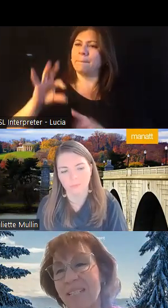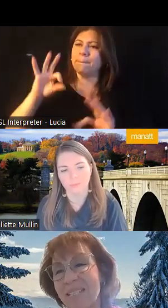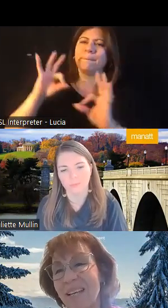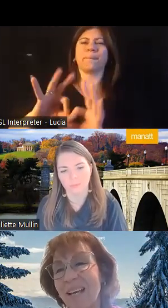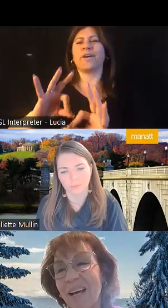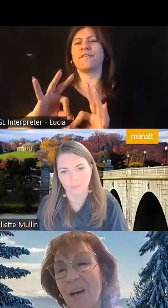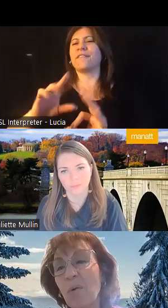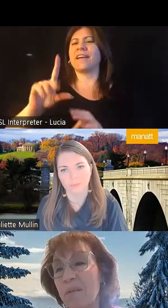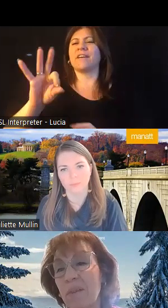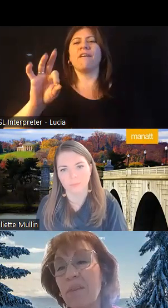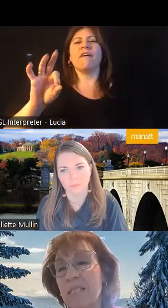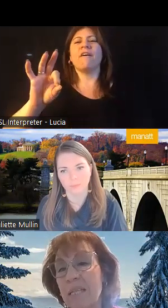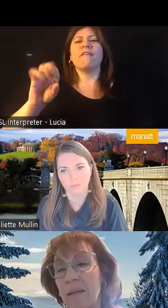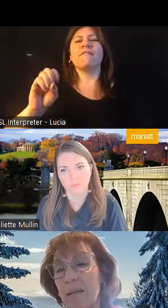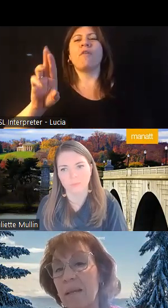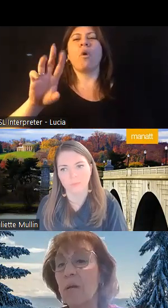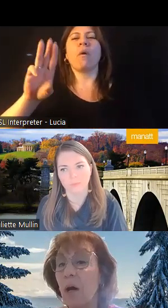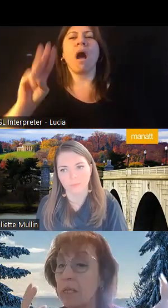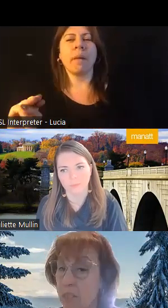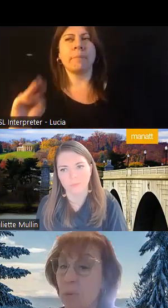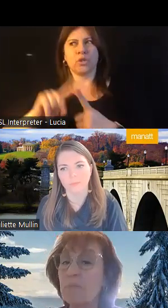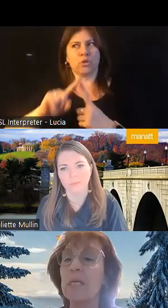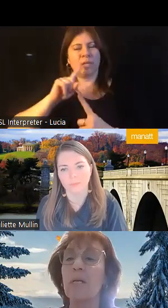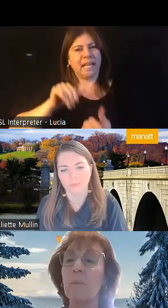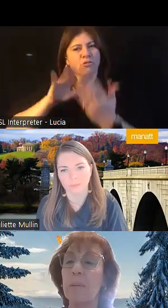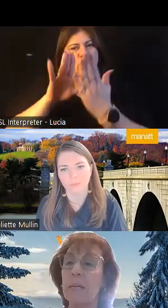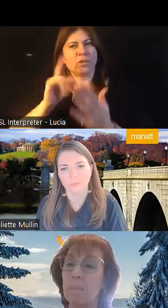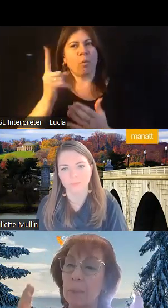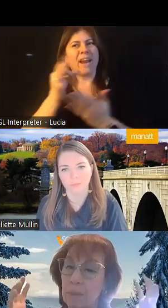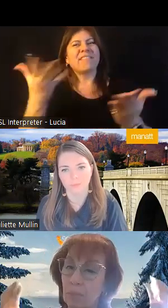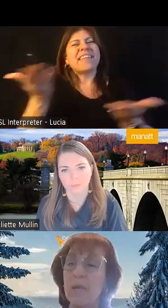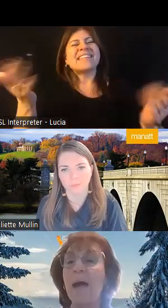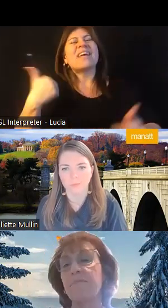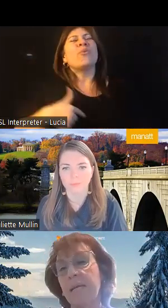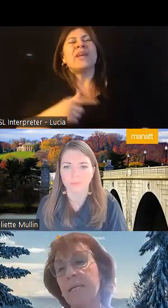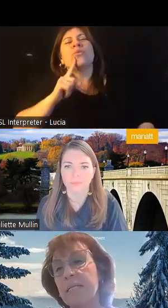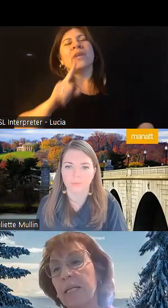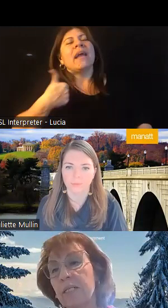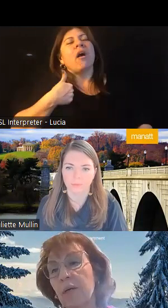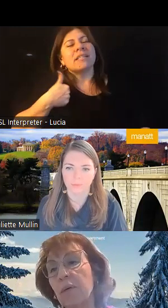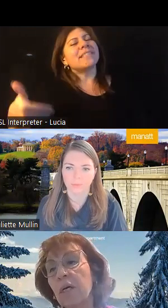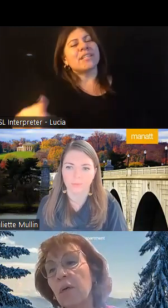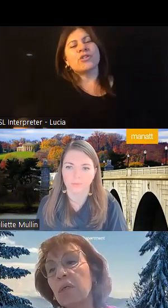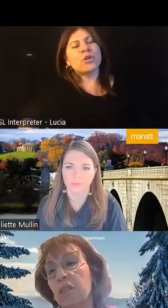to address one of the things that we all intuitively knew, but we have data to tell us. So we'll